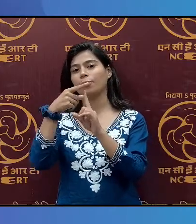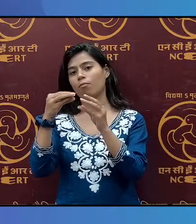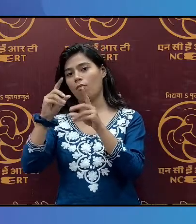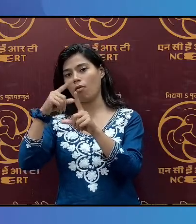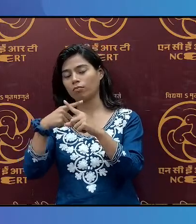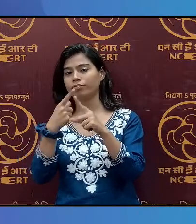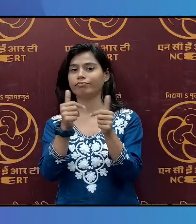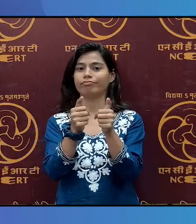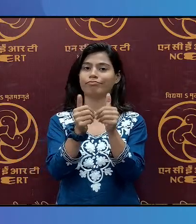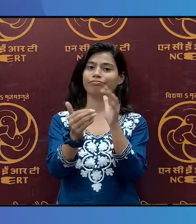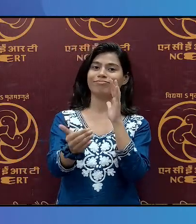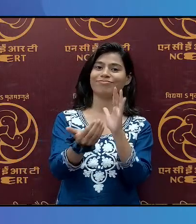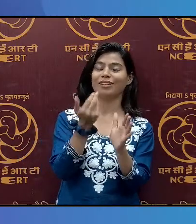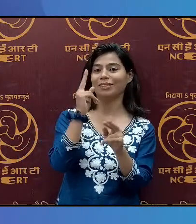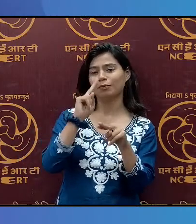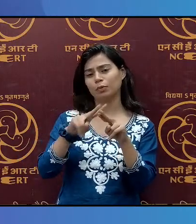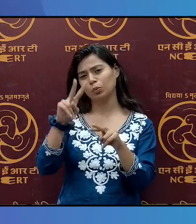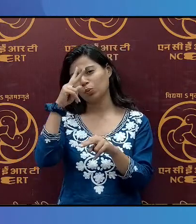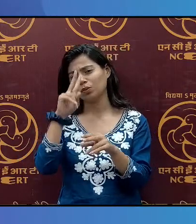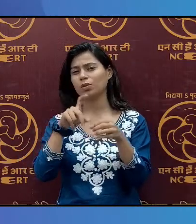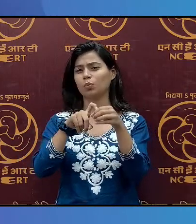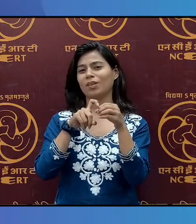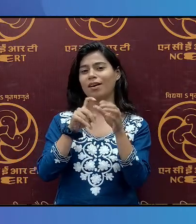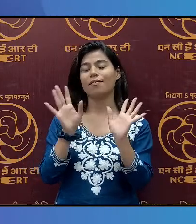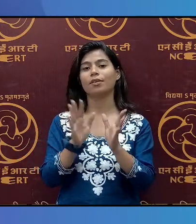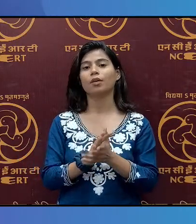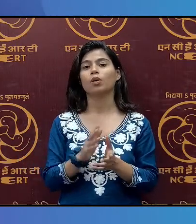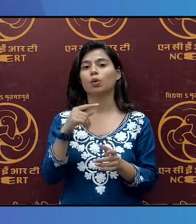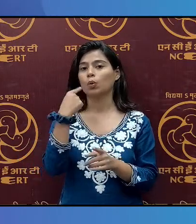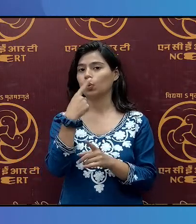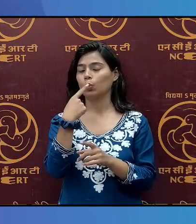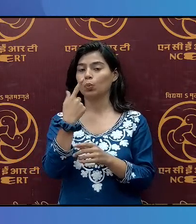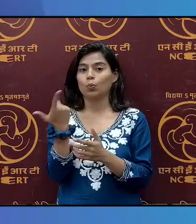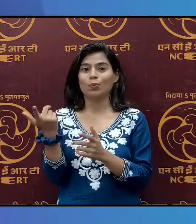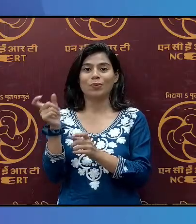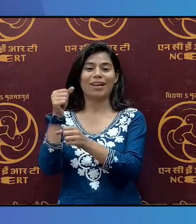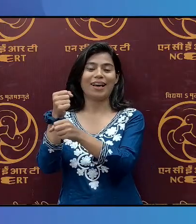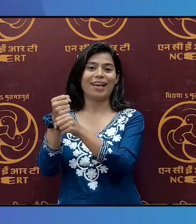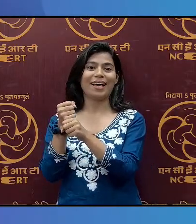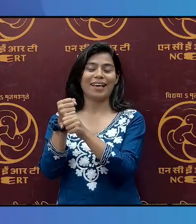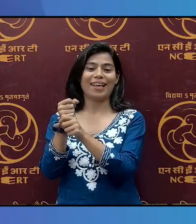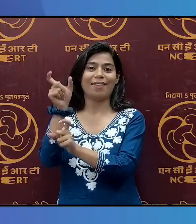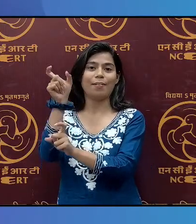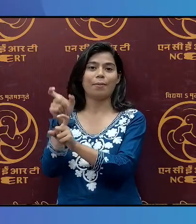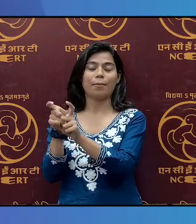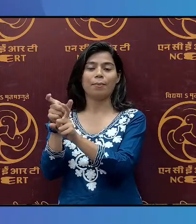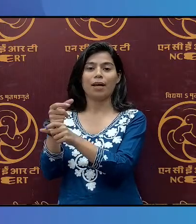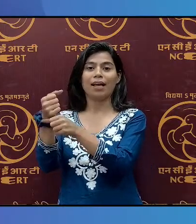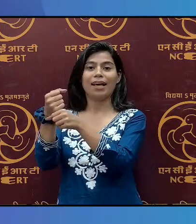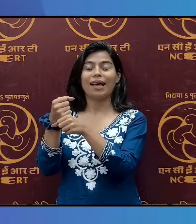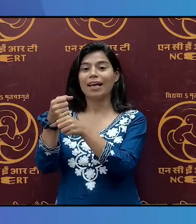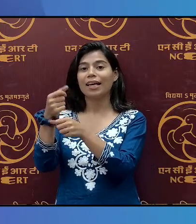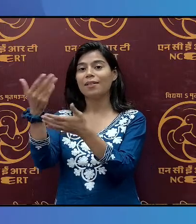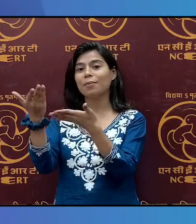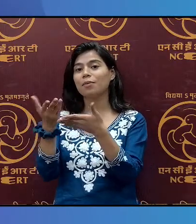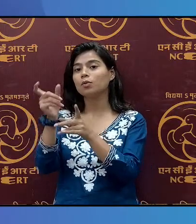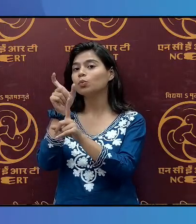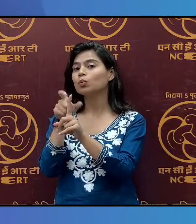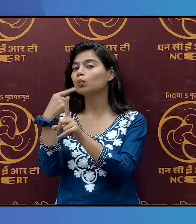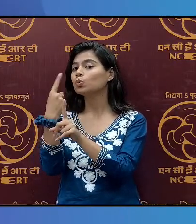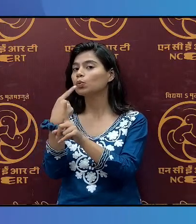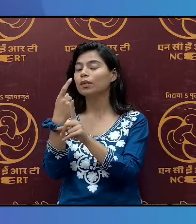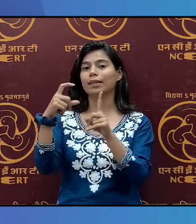queries. Time to meet our today's panelist. We are joined by esteemed guest of panelist. Let's welcome Dr.